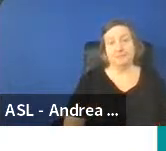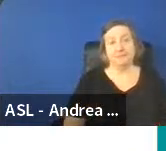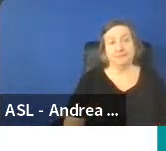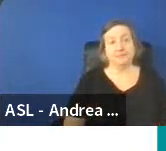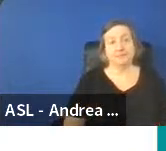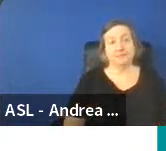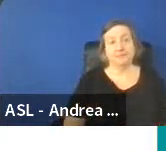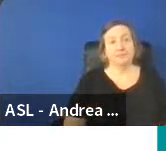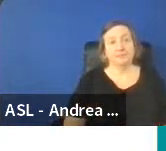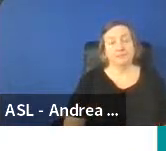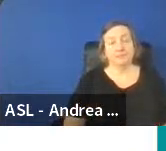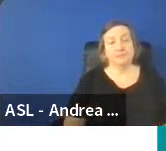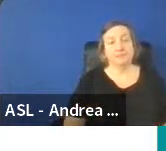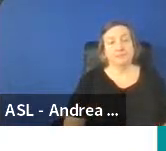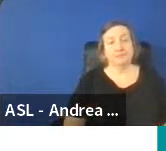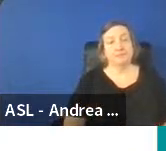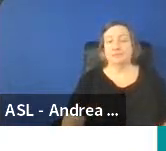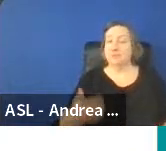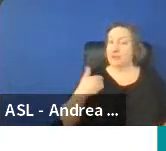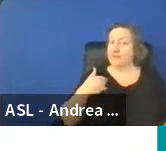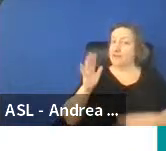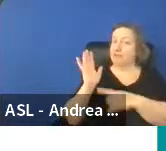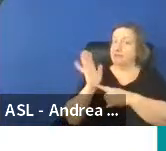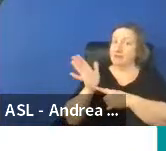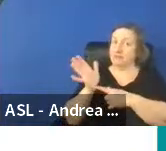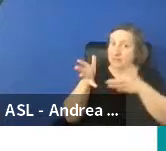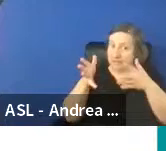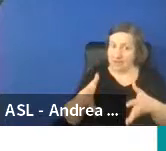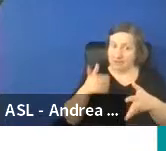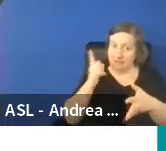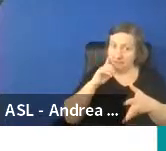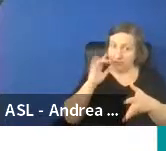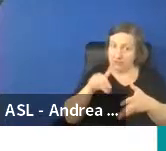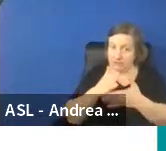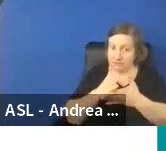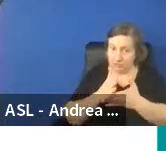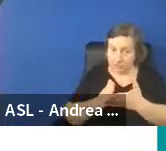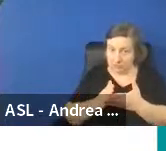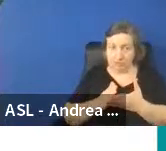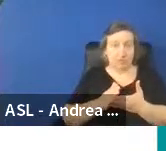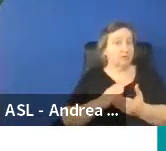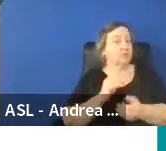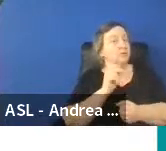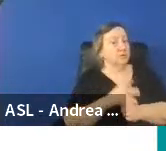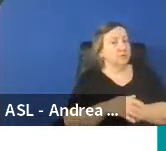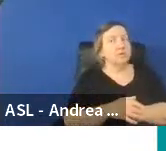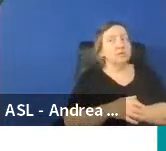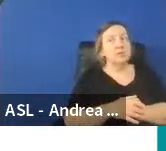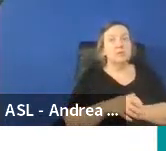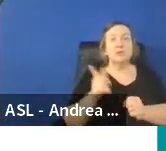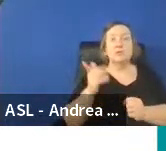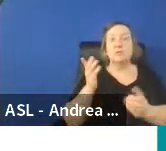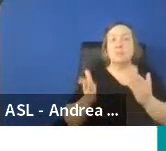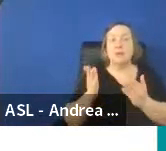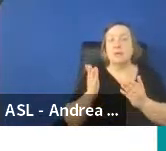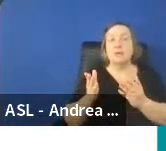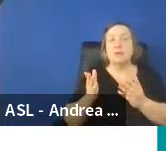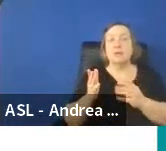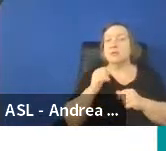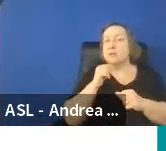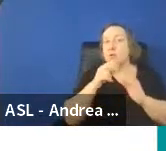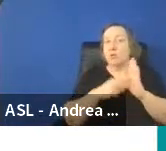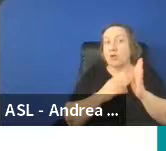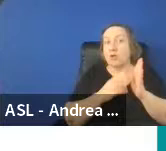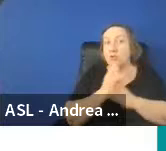Just so we're clear, we have 5 more minutes for this. Okay. You may not read through all of them, but